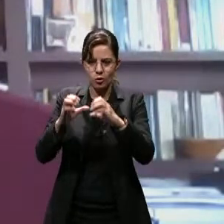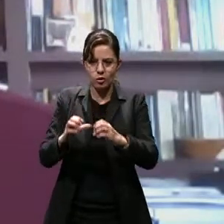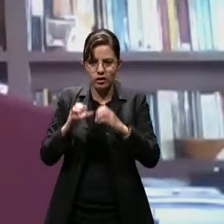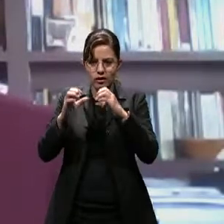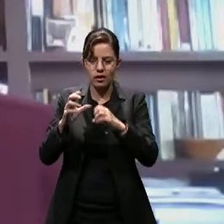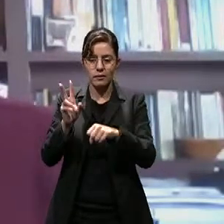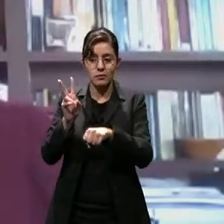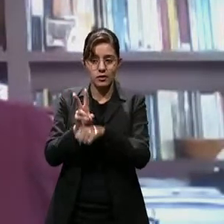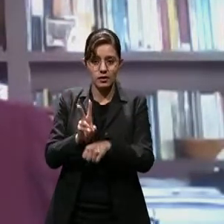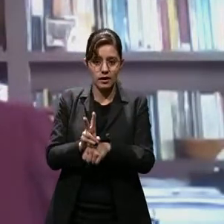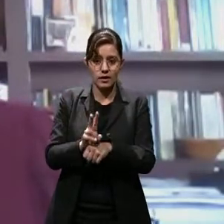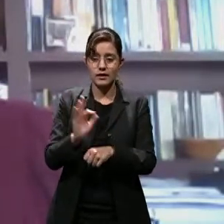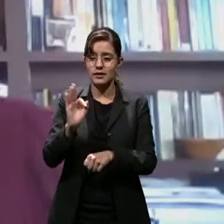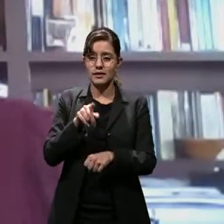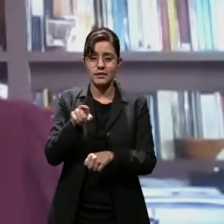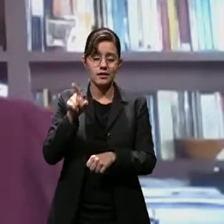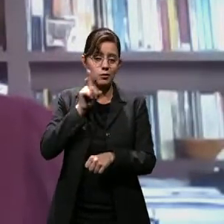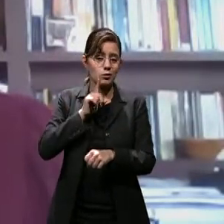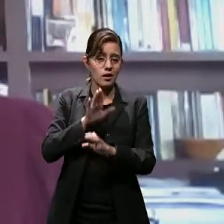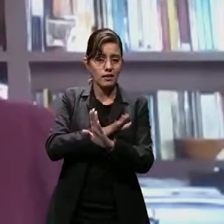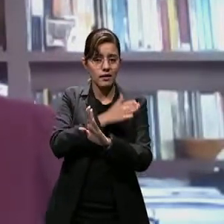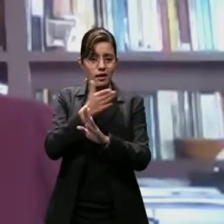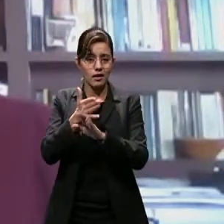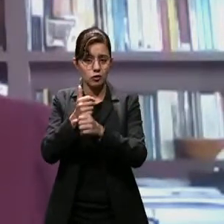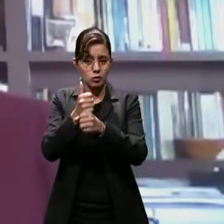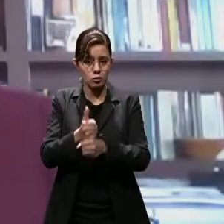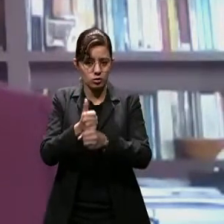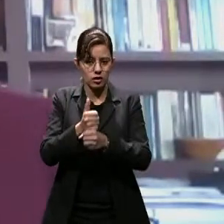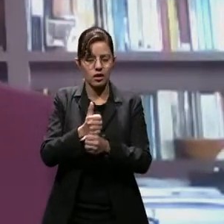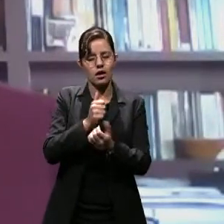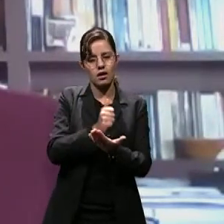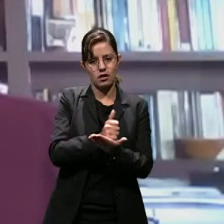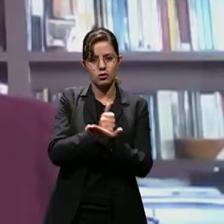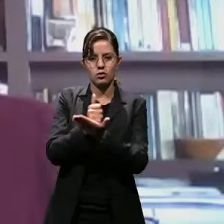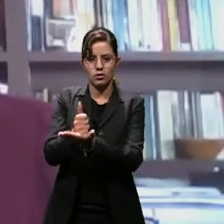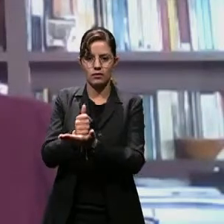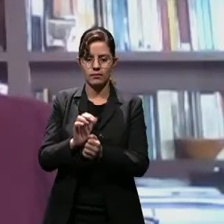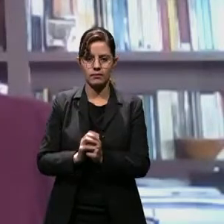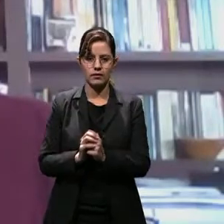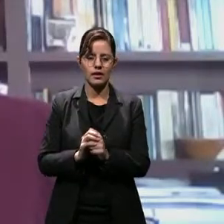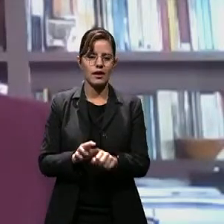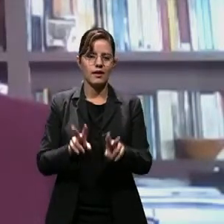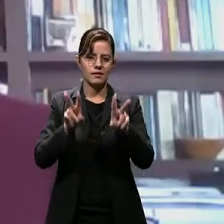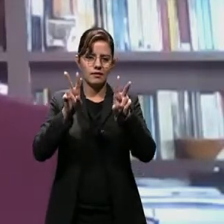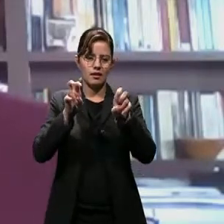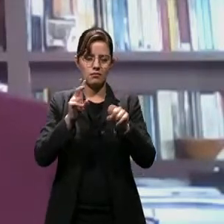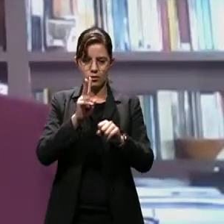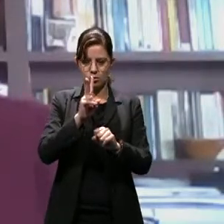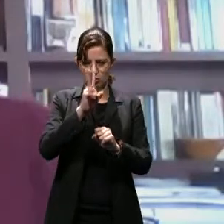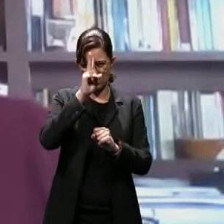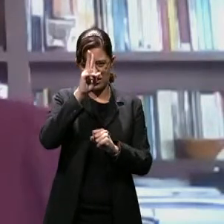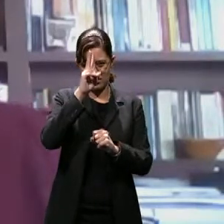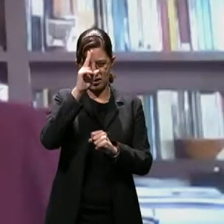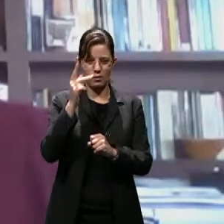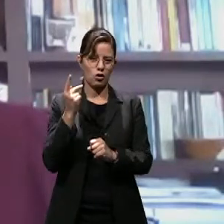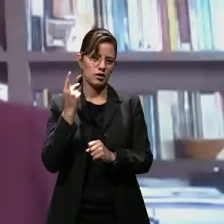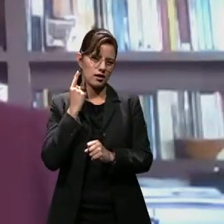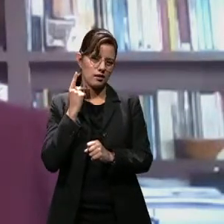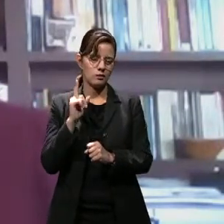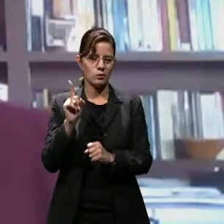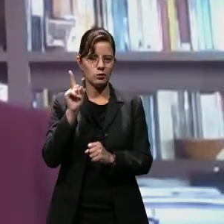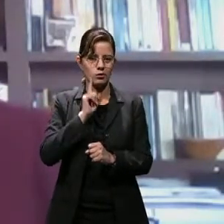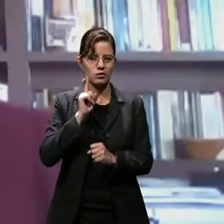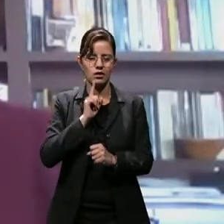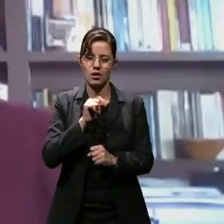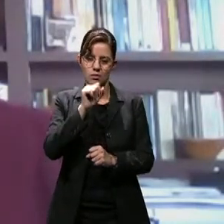that their rights are not breached. Now, regarding political violence against women,